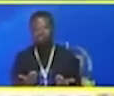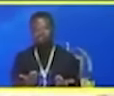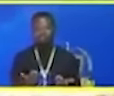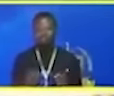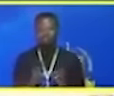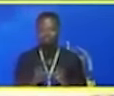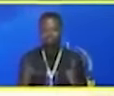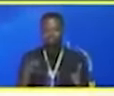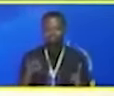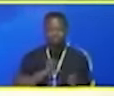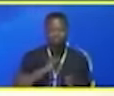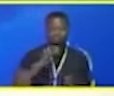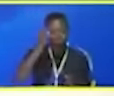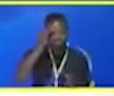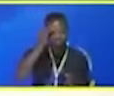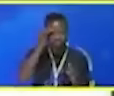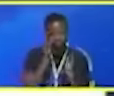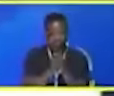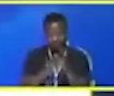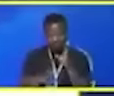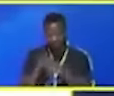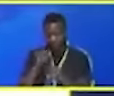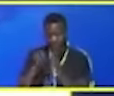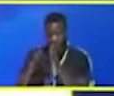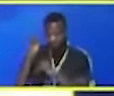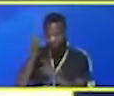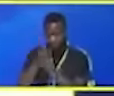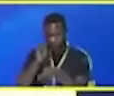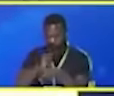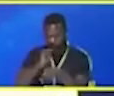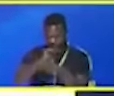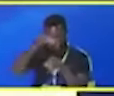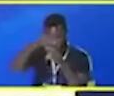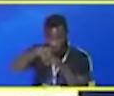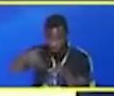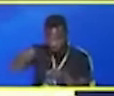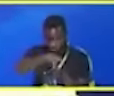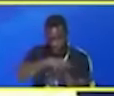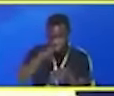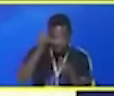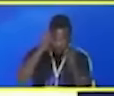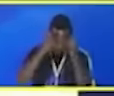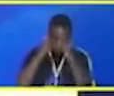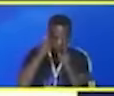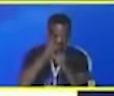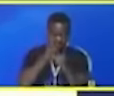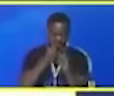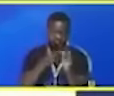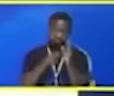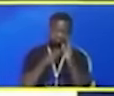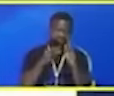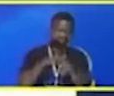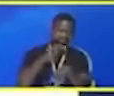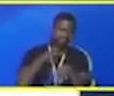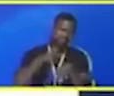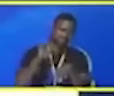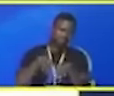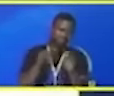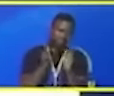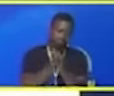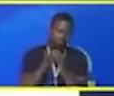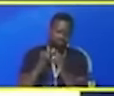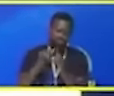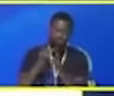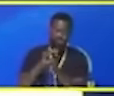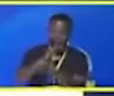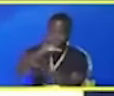So I know that the spirit of God is at work in you because you are manifesting that nature. The zenith of it